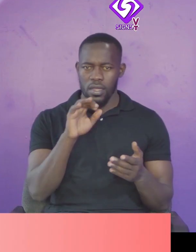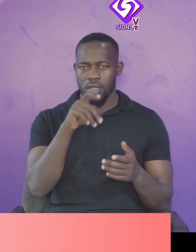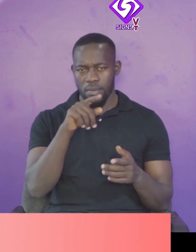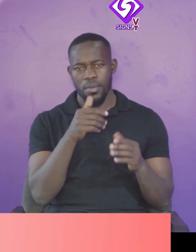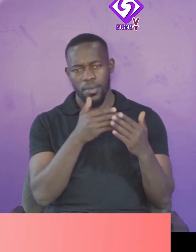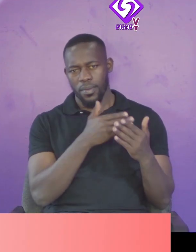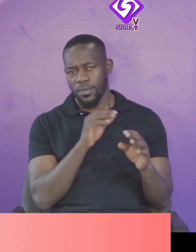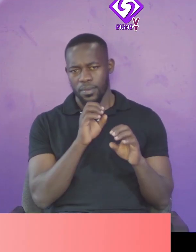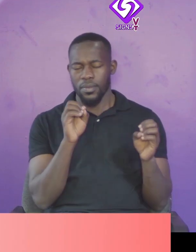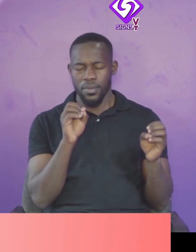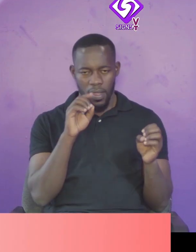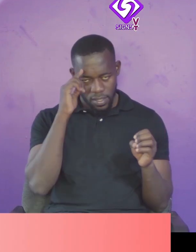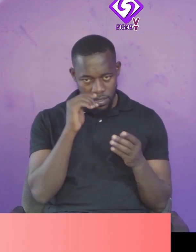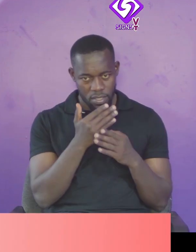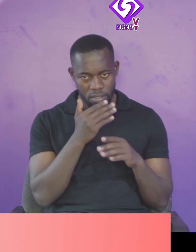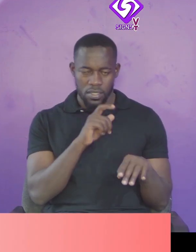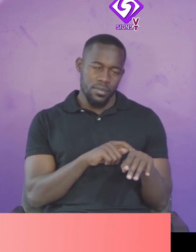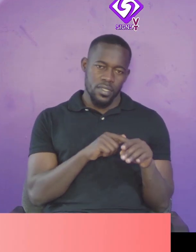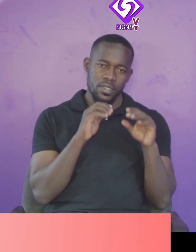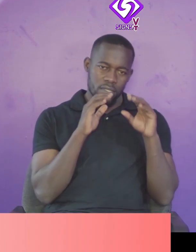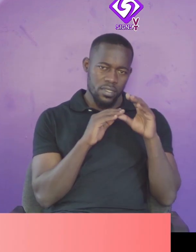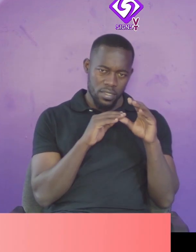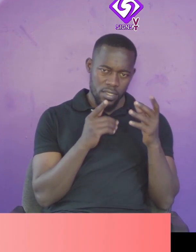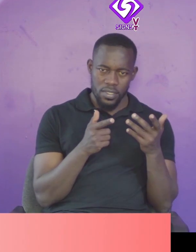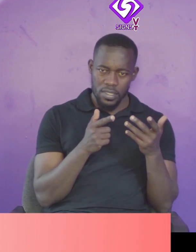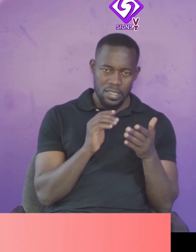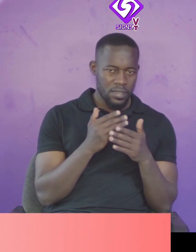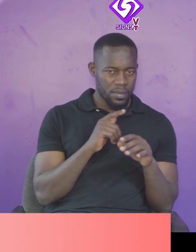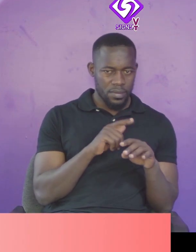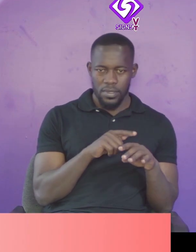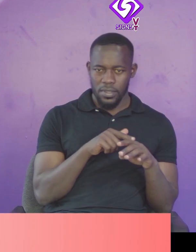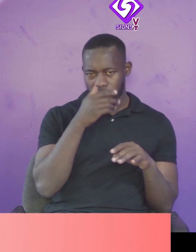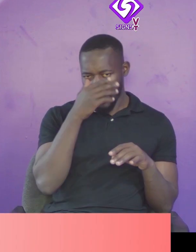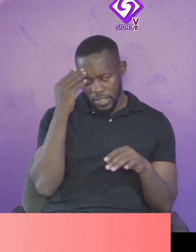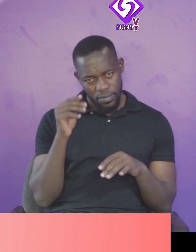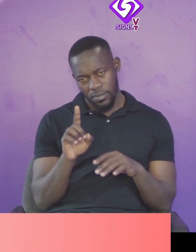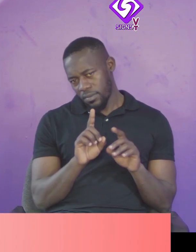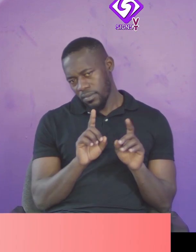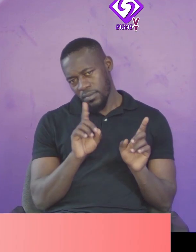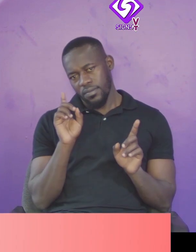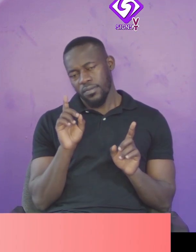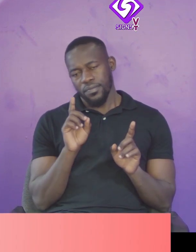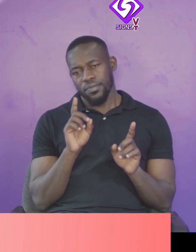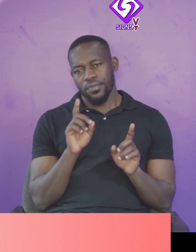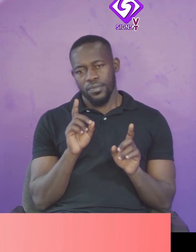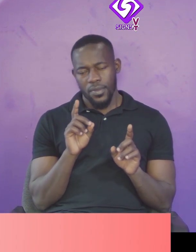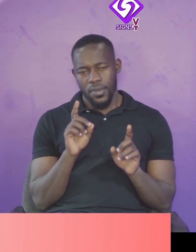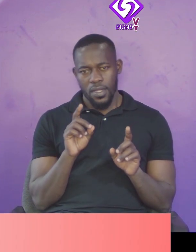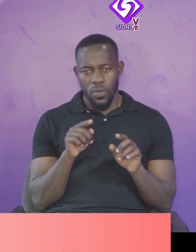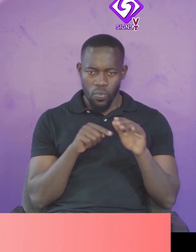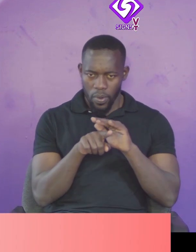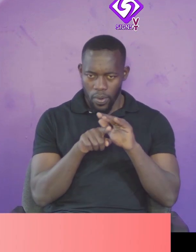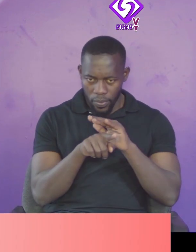think sometimes Chelsea also, they have that something of forgetting themselves. They don't maintain the consistency they